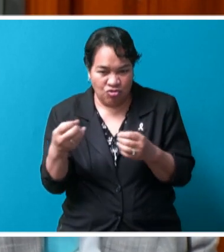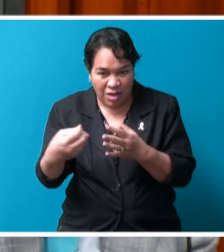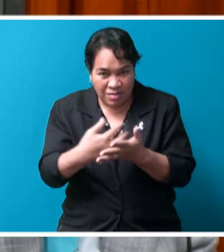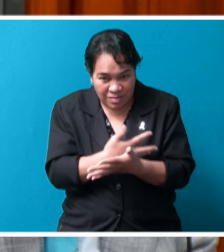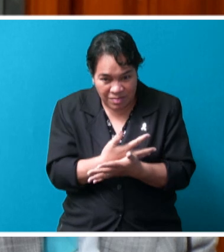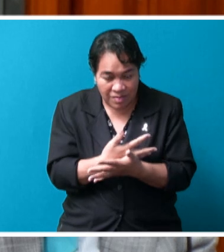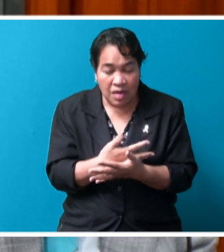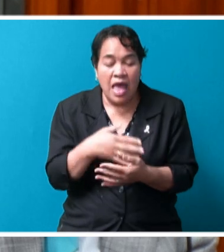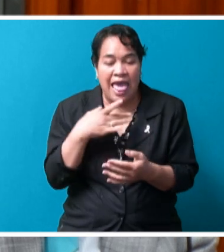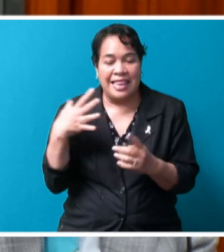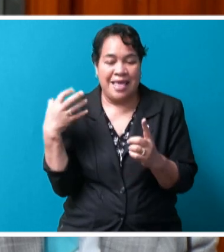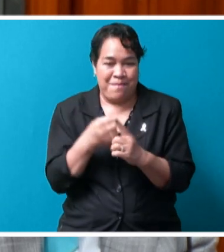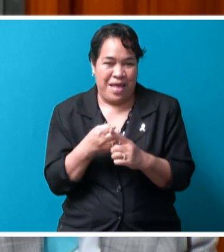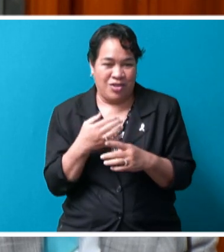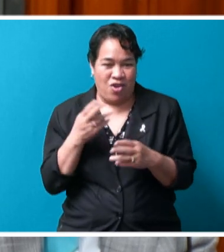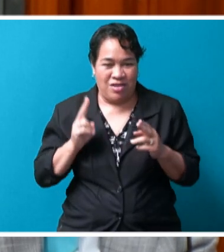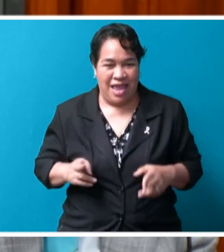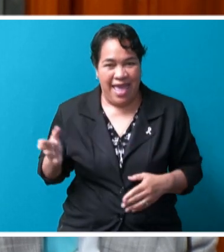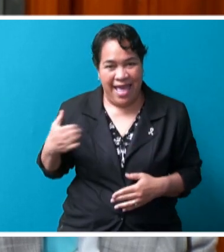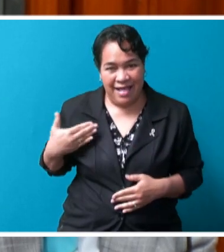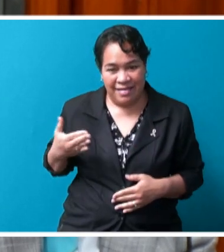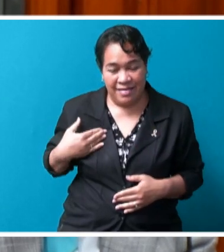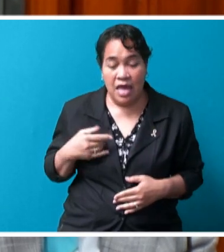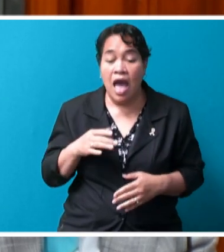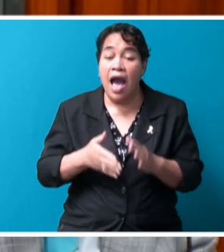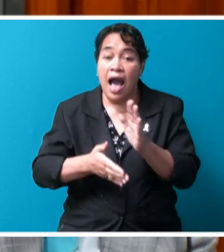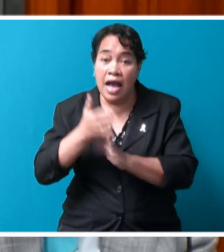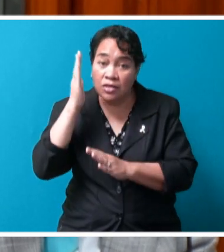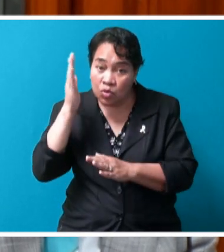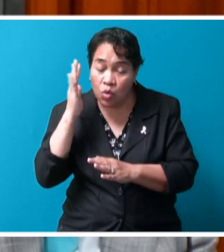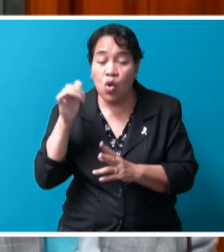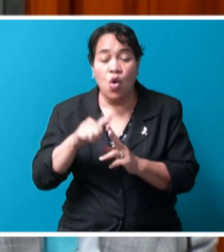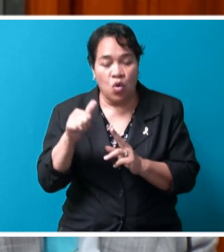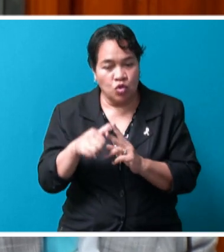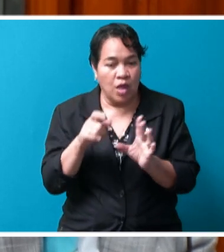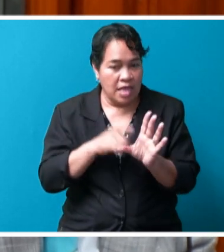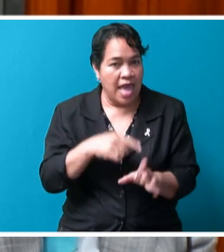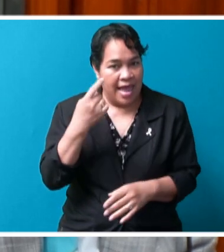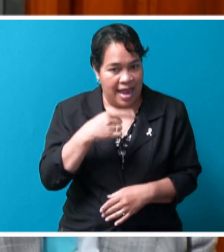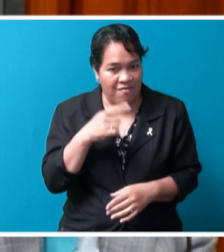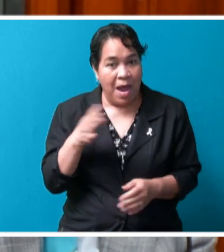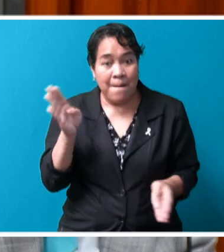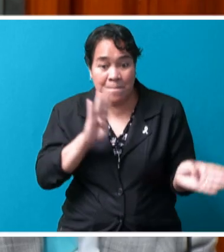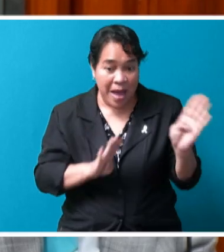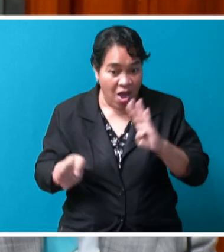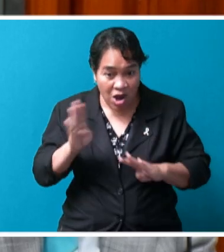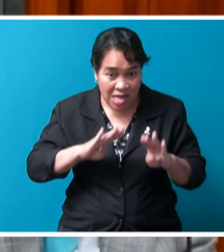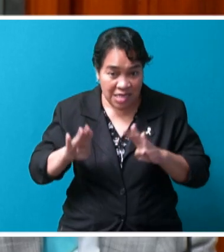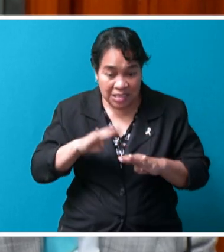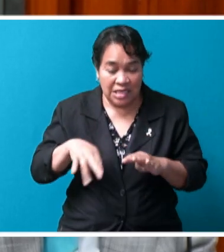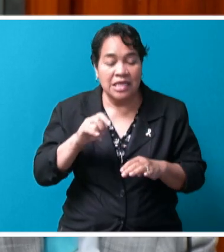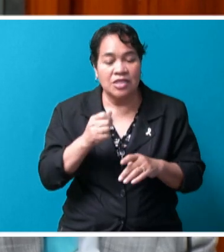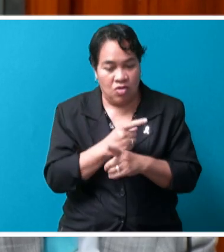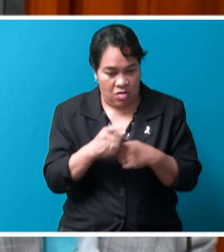health. Mr. Speaker, sir, at the secondary school level, Year 11 Biology addresses HIV